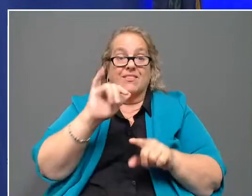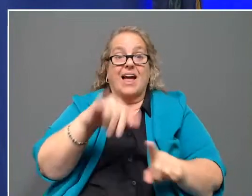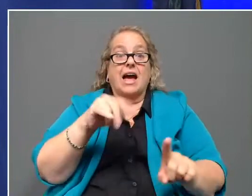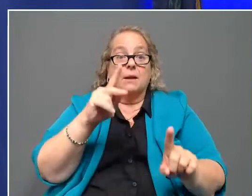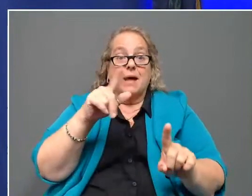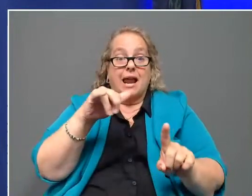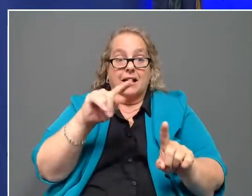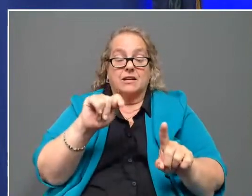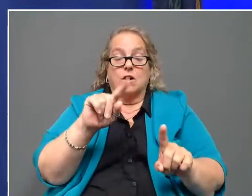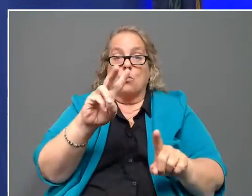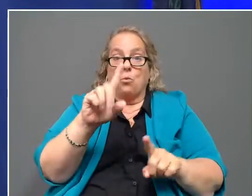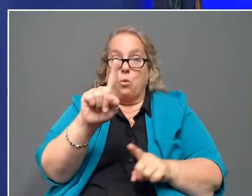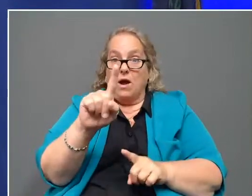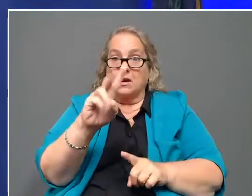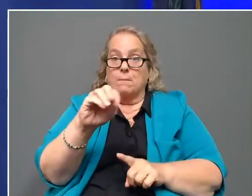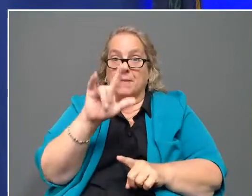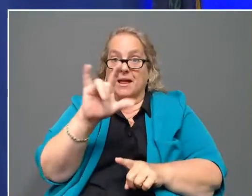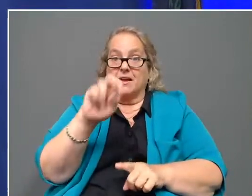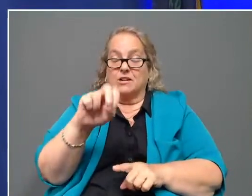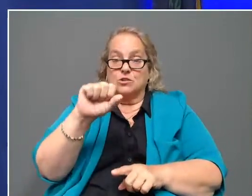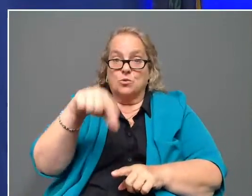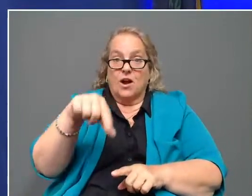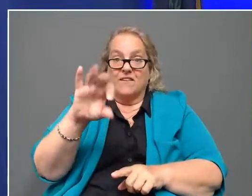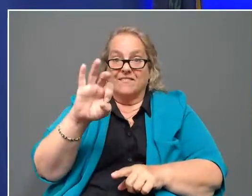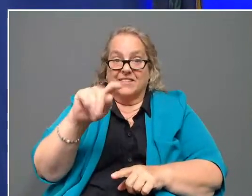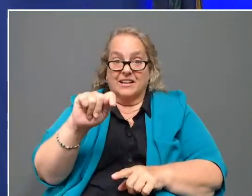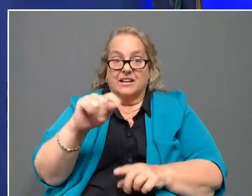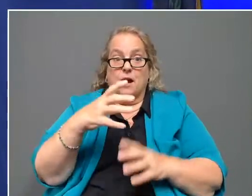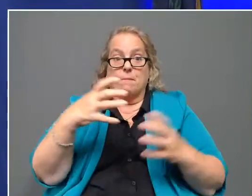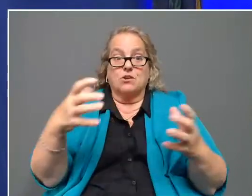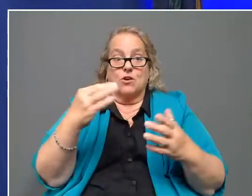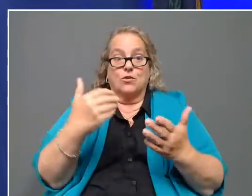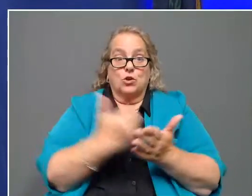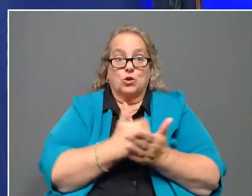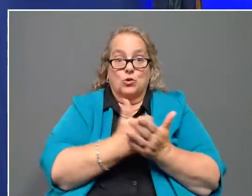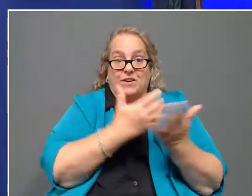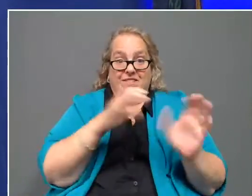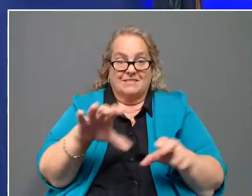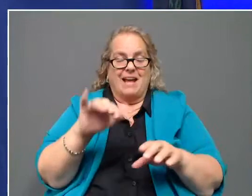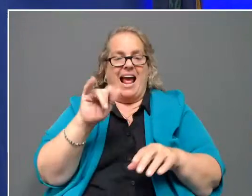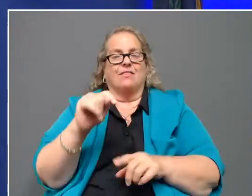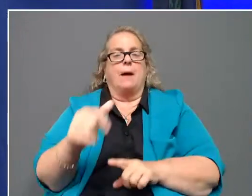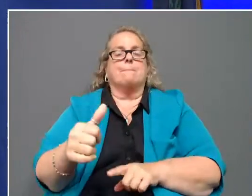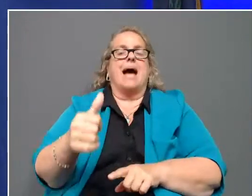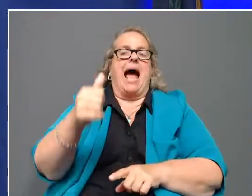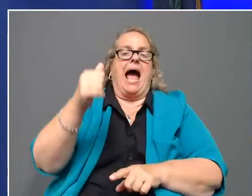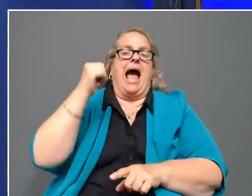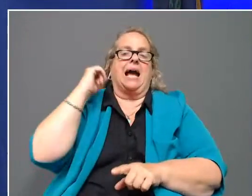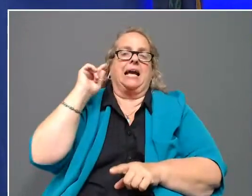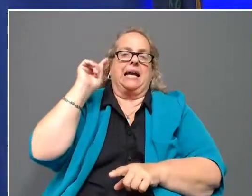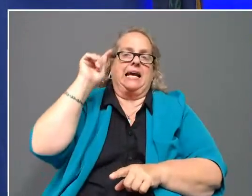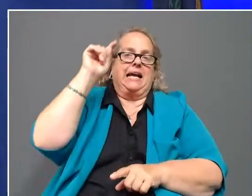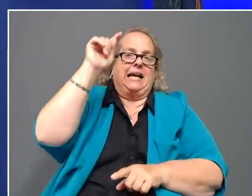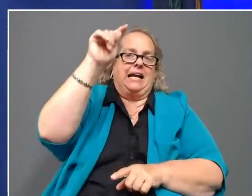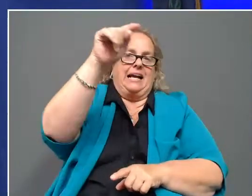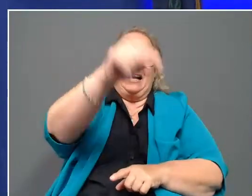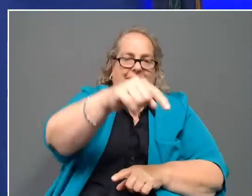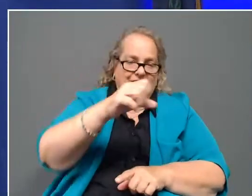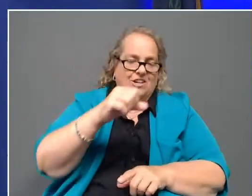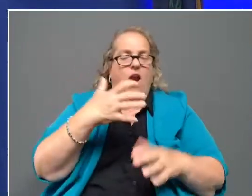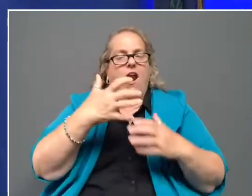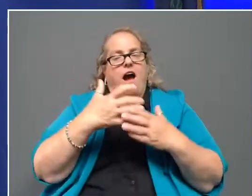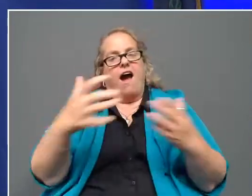feet, and much of the new investment is at the back of the facility. So there'll be a lot of walking.